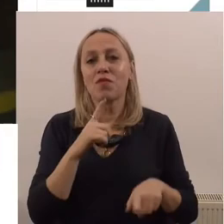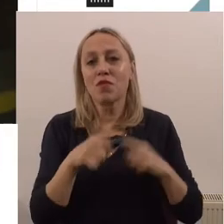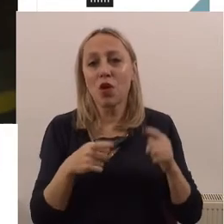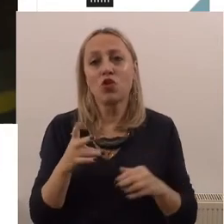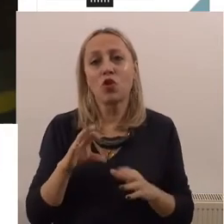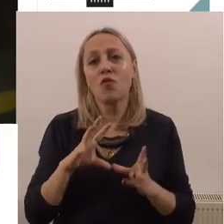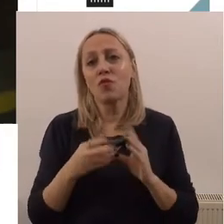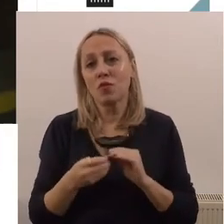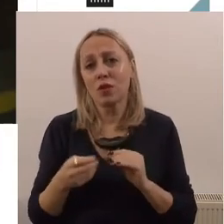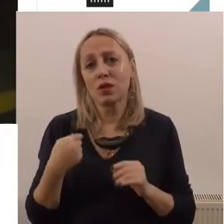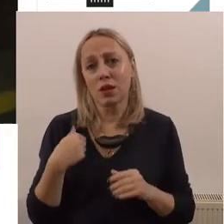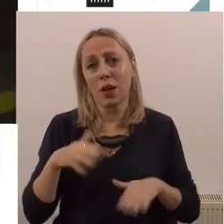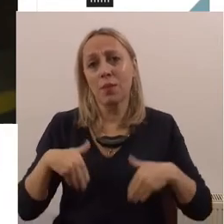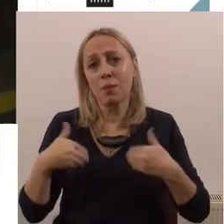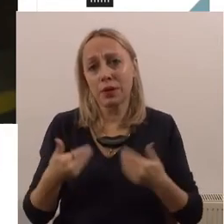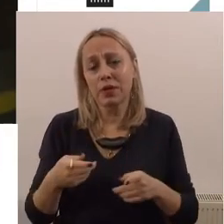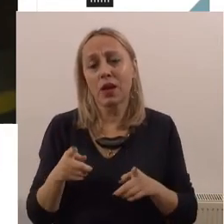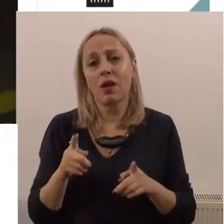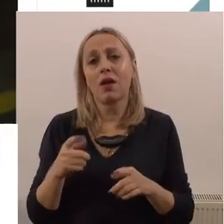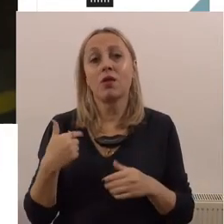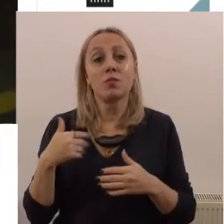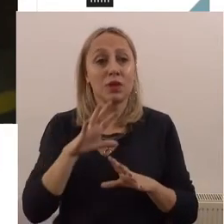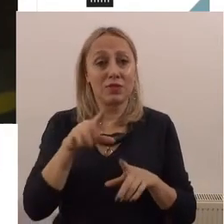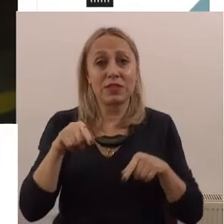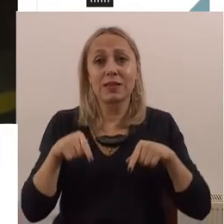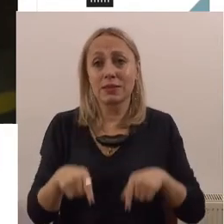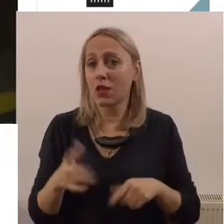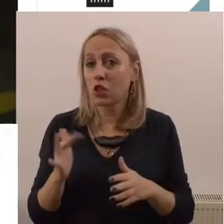So I urge you to ask questions.